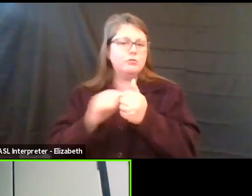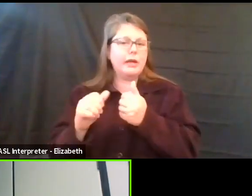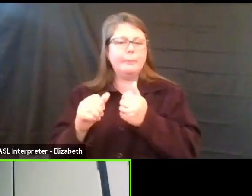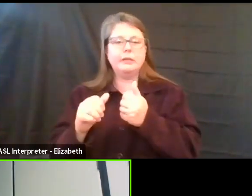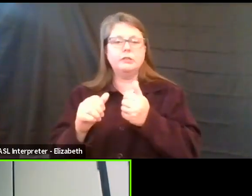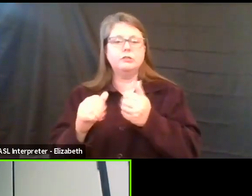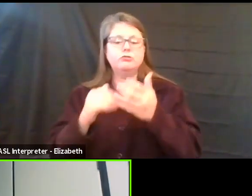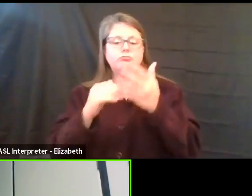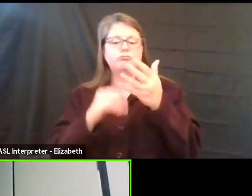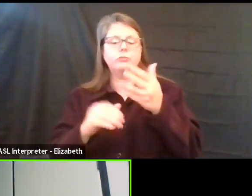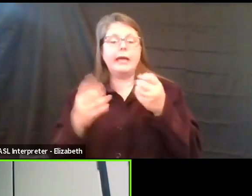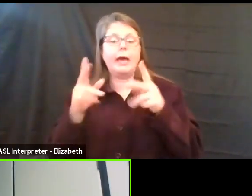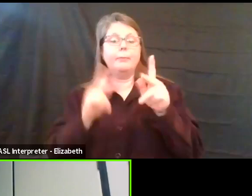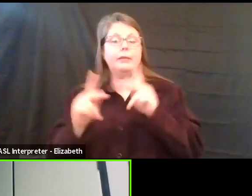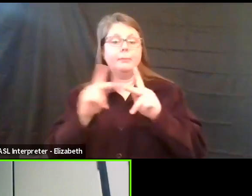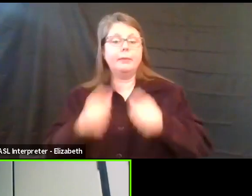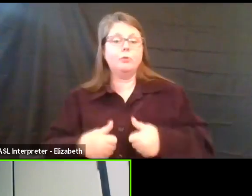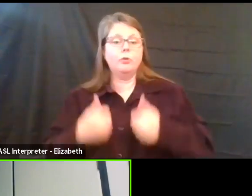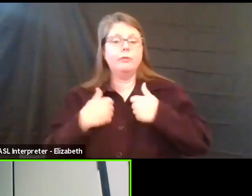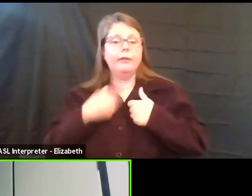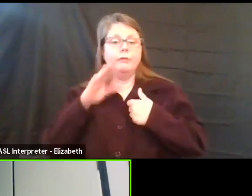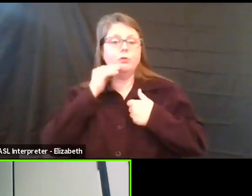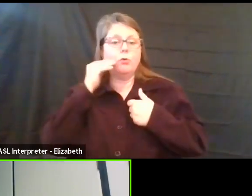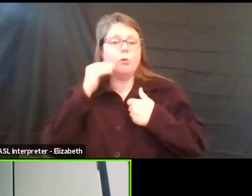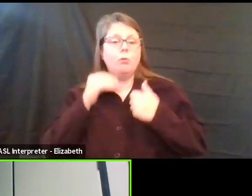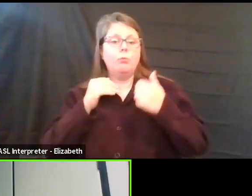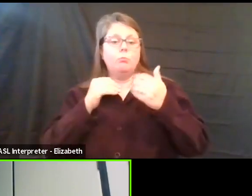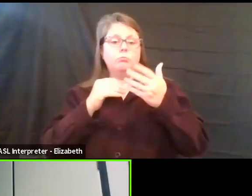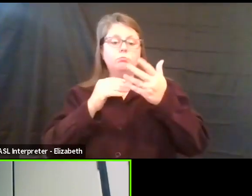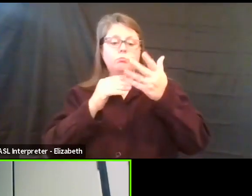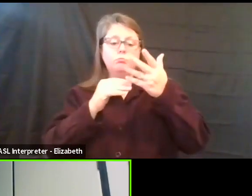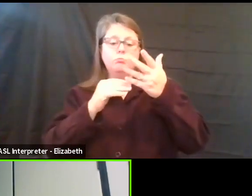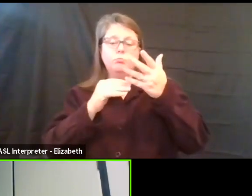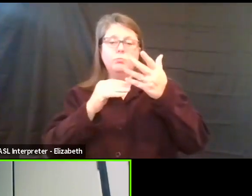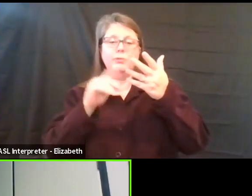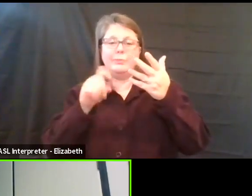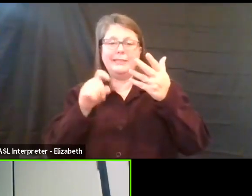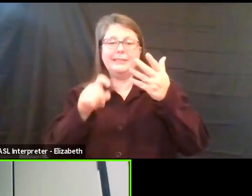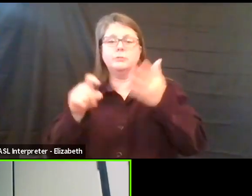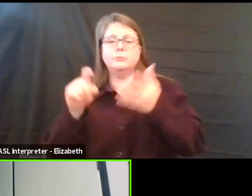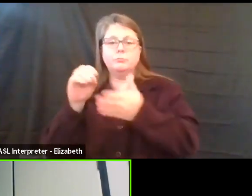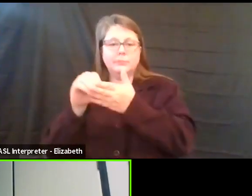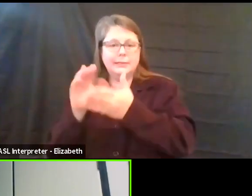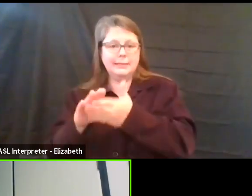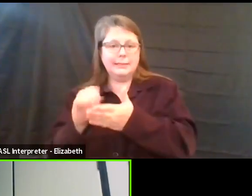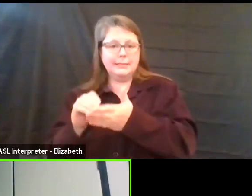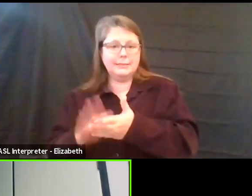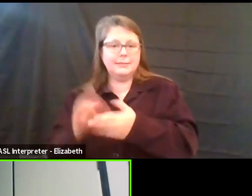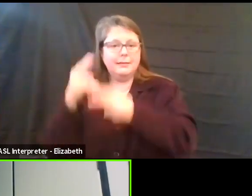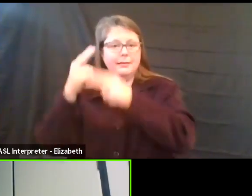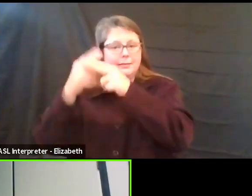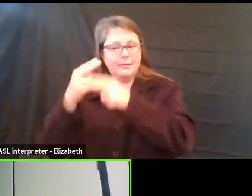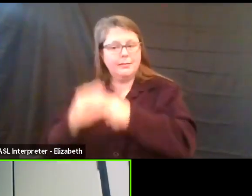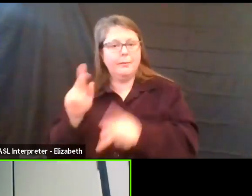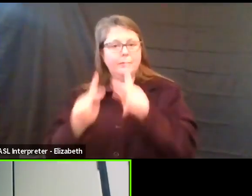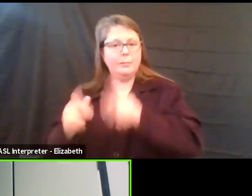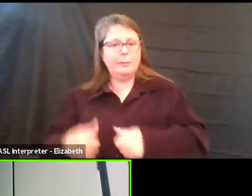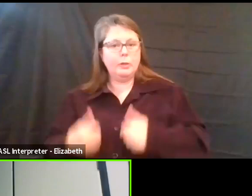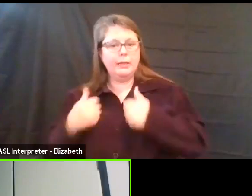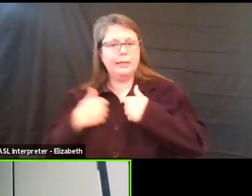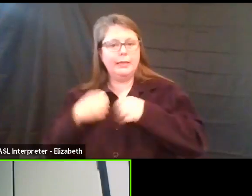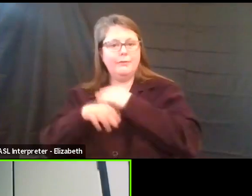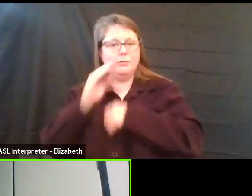your household, and listing those people in your household. It's a significant amount of